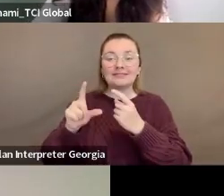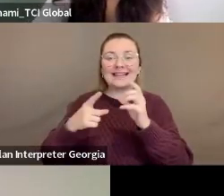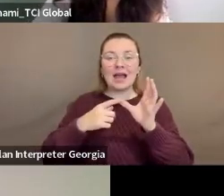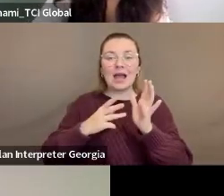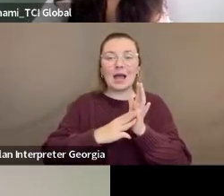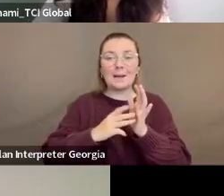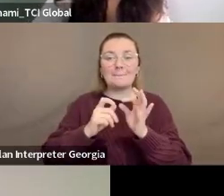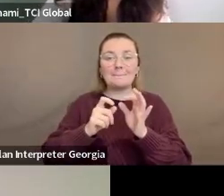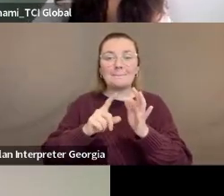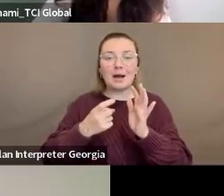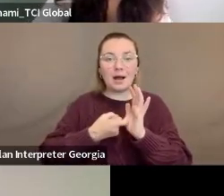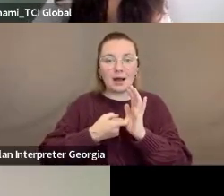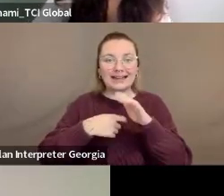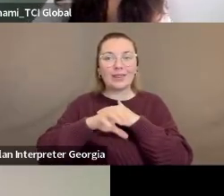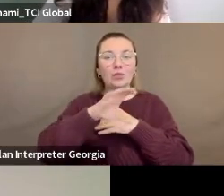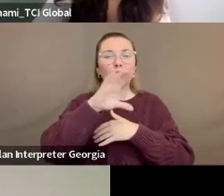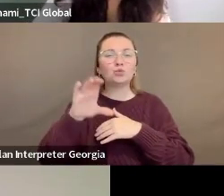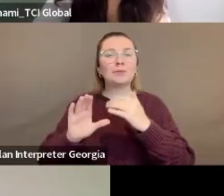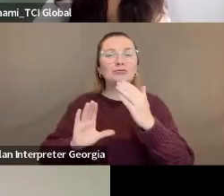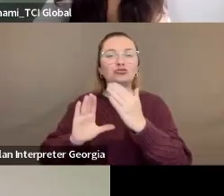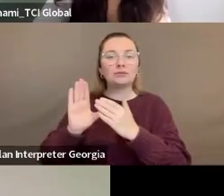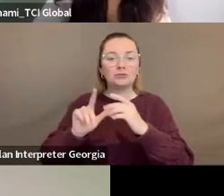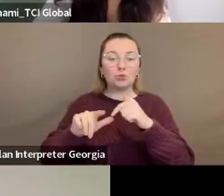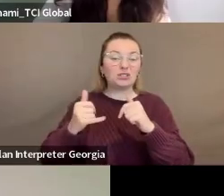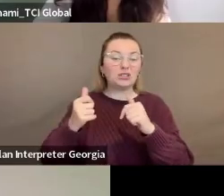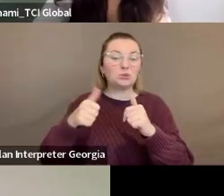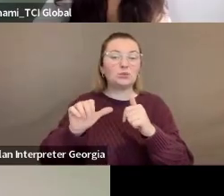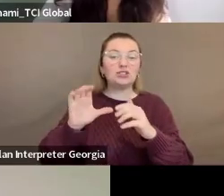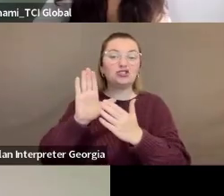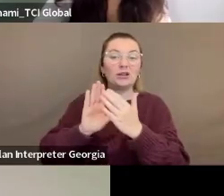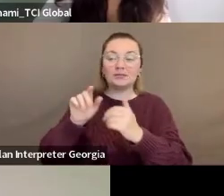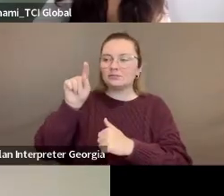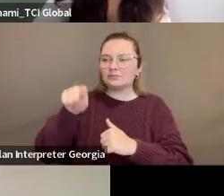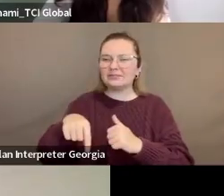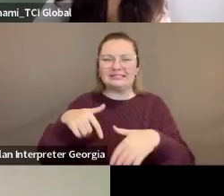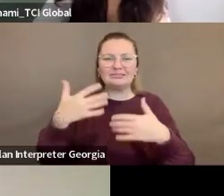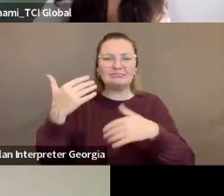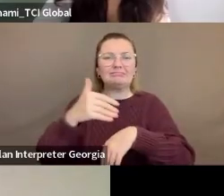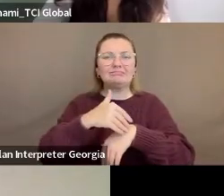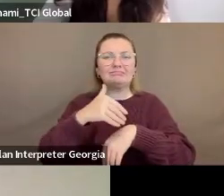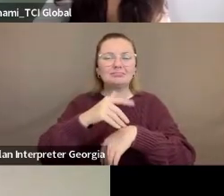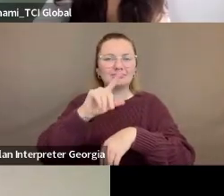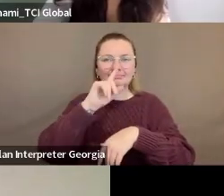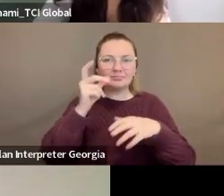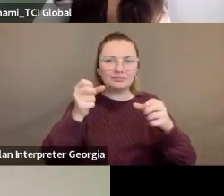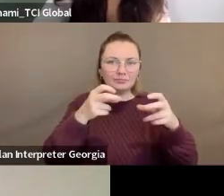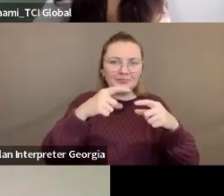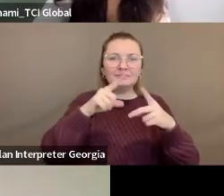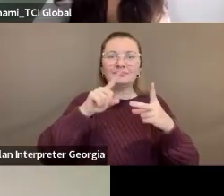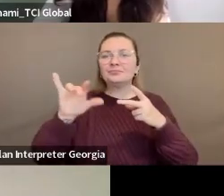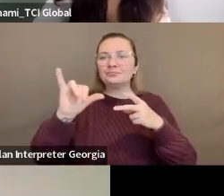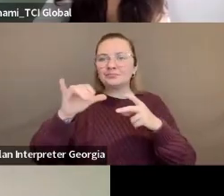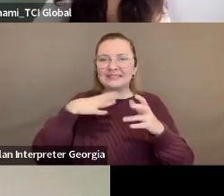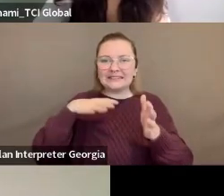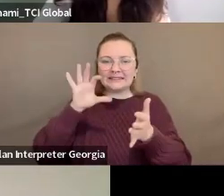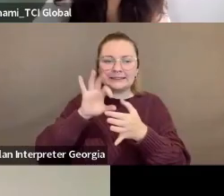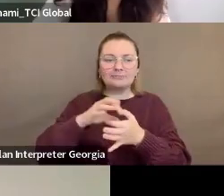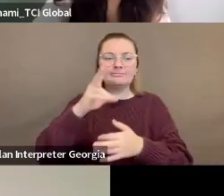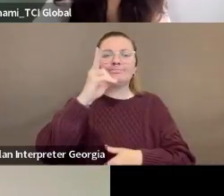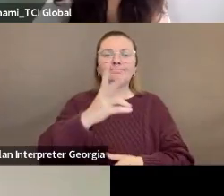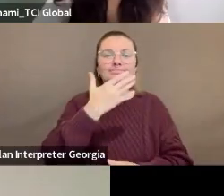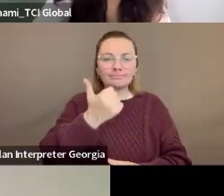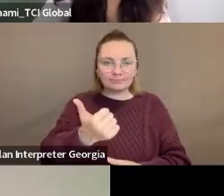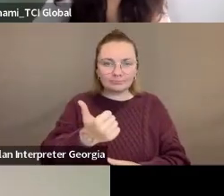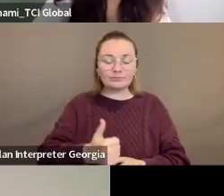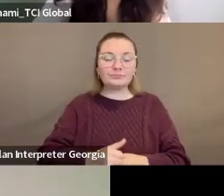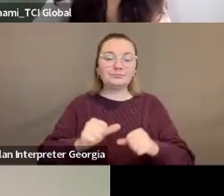Zoom chat or just message generally in the Zoom chat if you are having any issues with the captioning or require the link to be reposted.